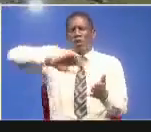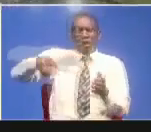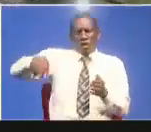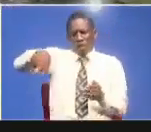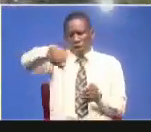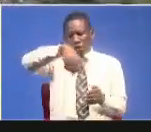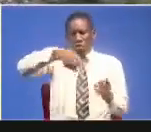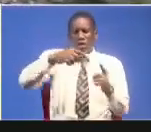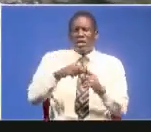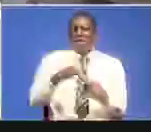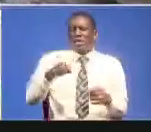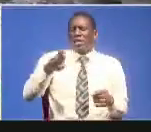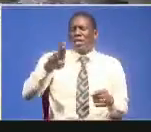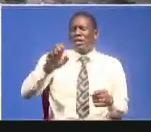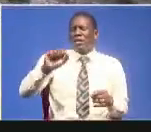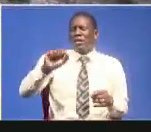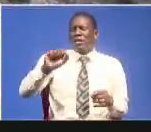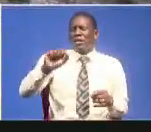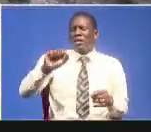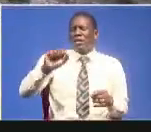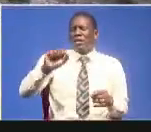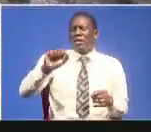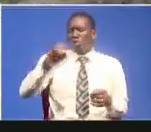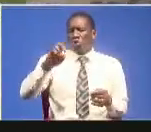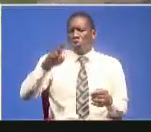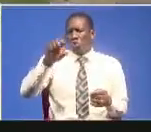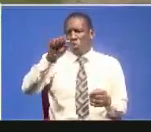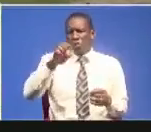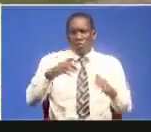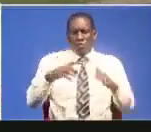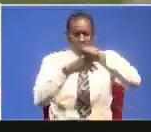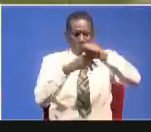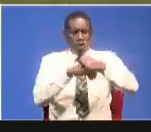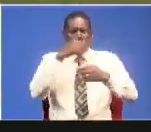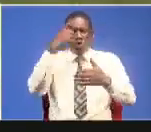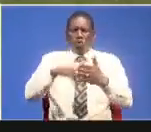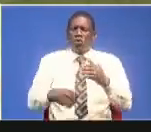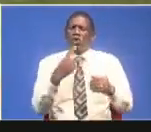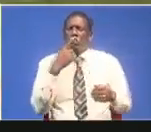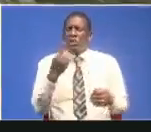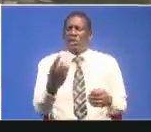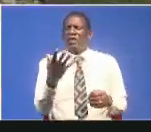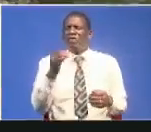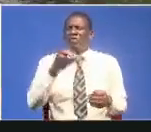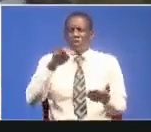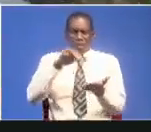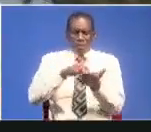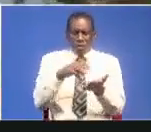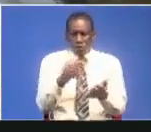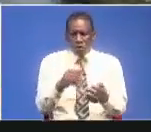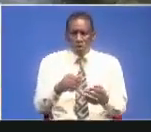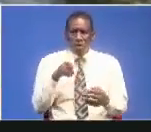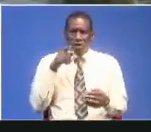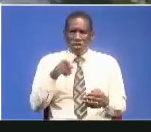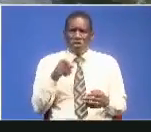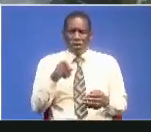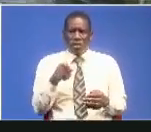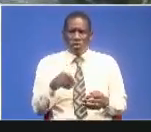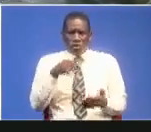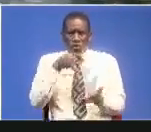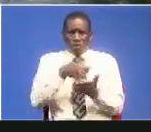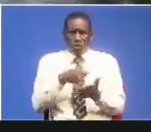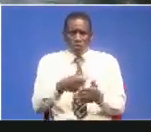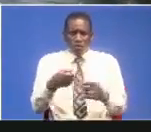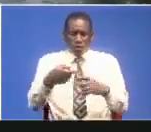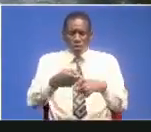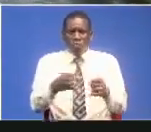the Racecourse Road Bridge cost the taxpayer approximately 150 million shillings. The exercise was to involve the